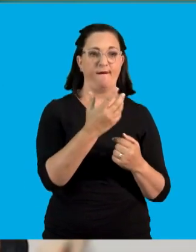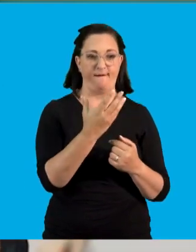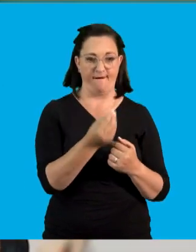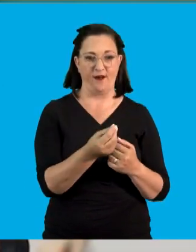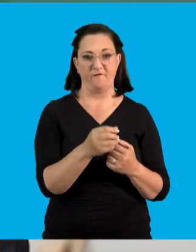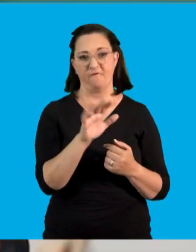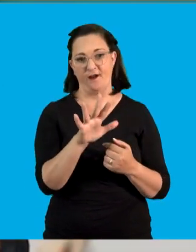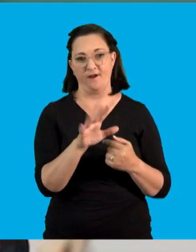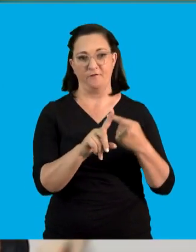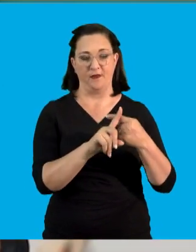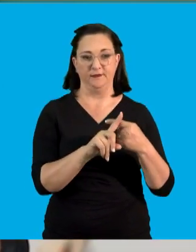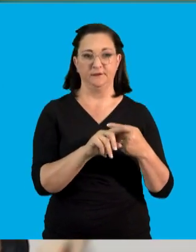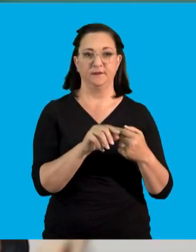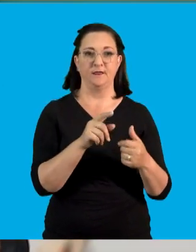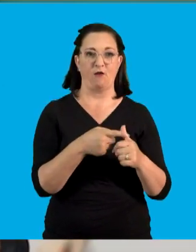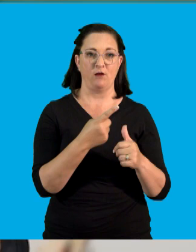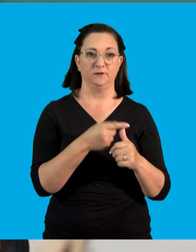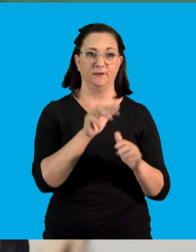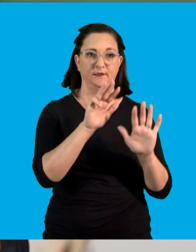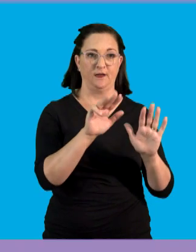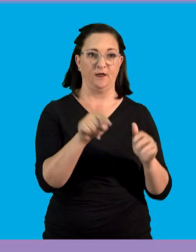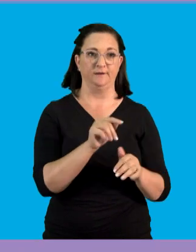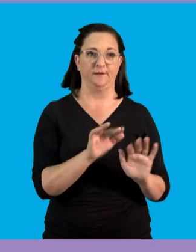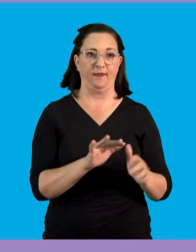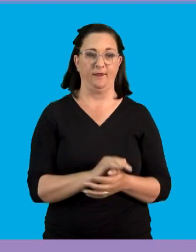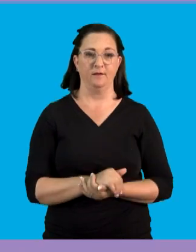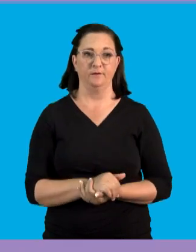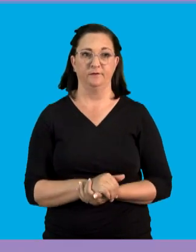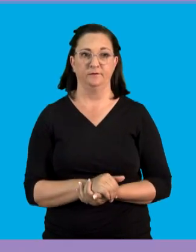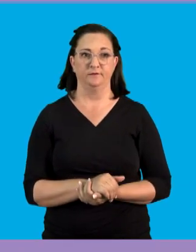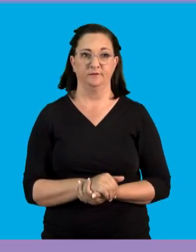5/10, I get a total of 9/10.